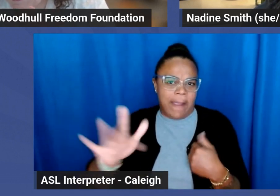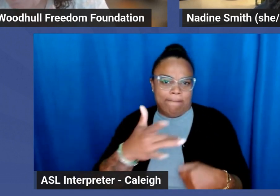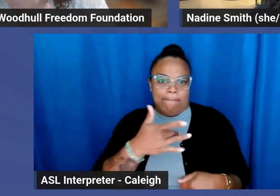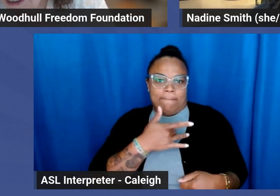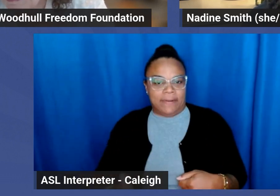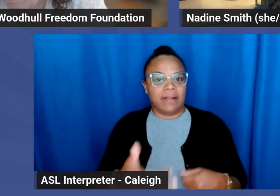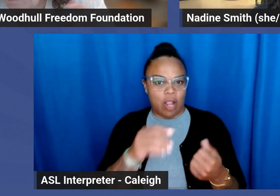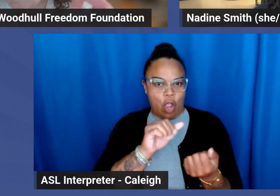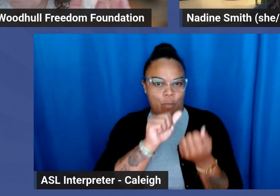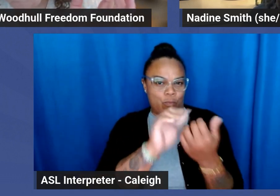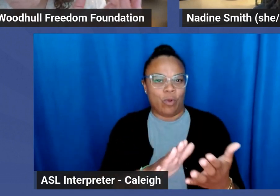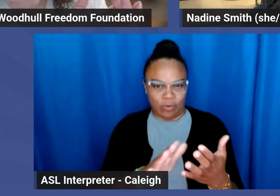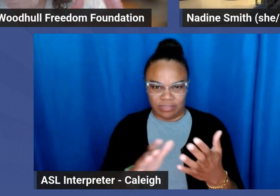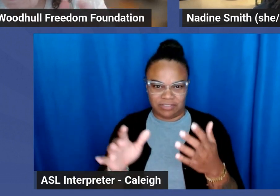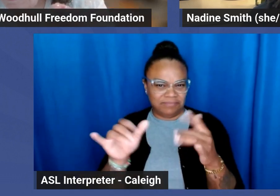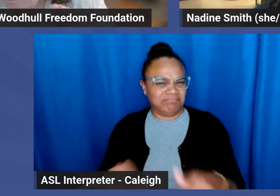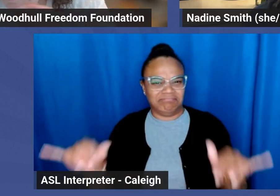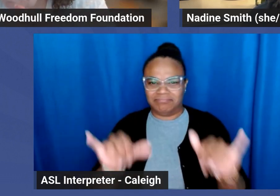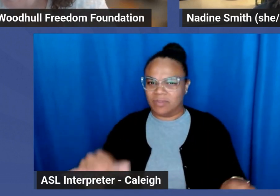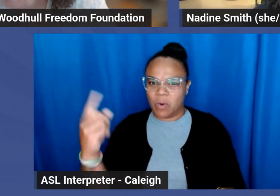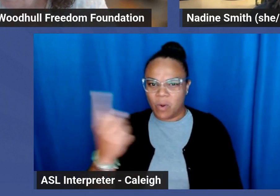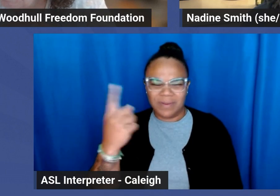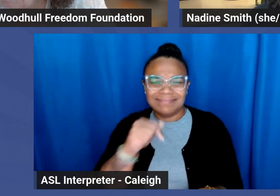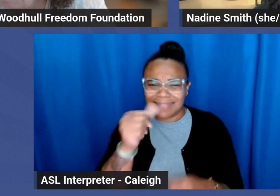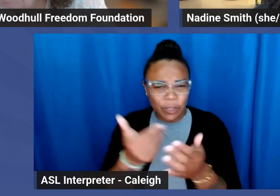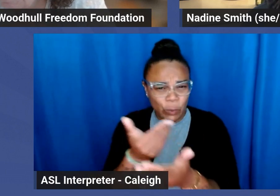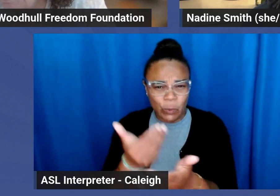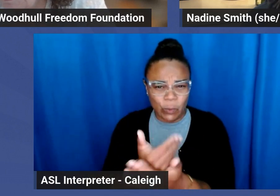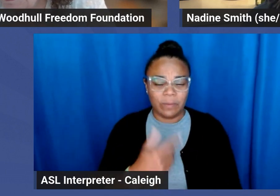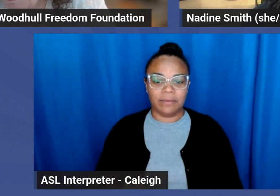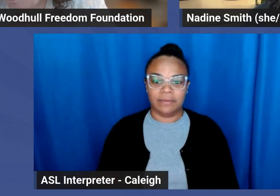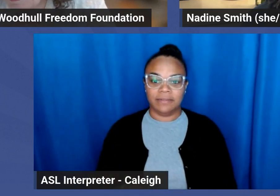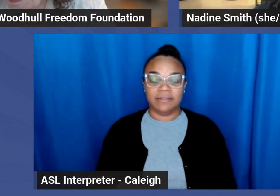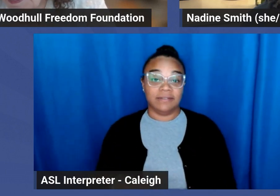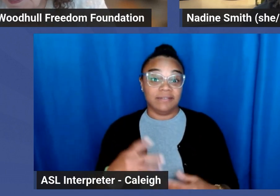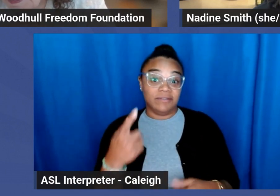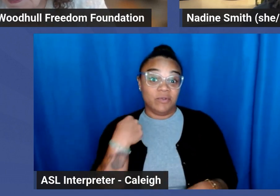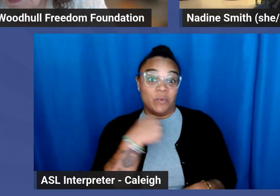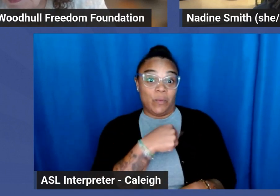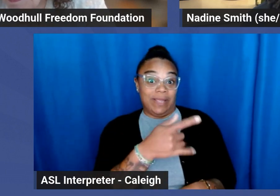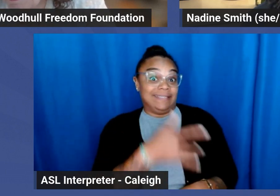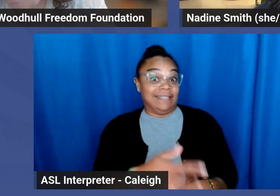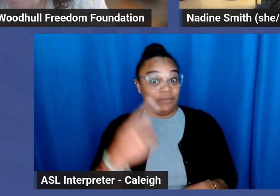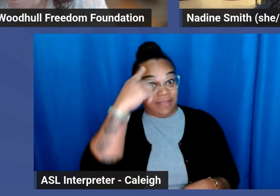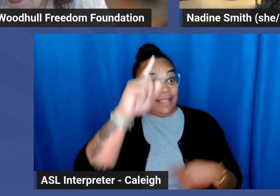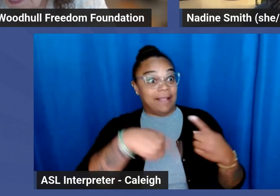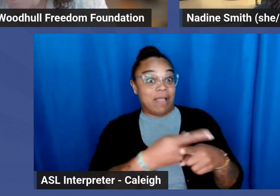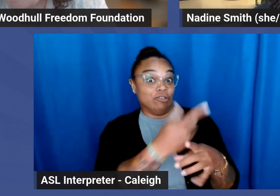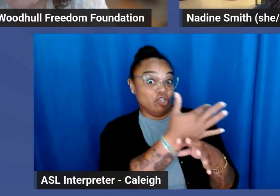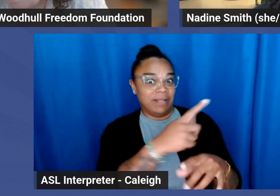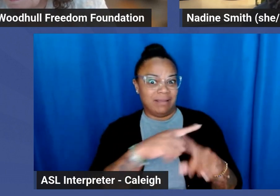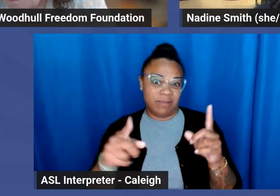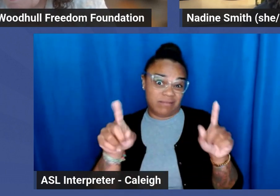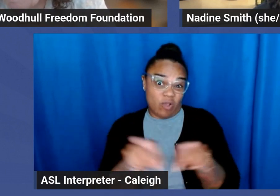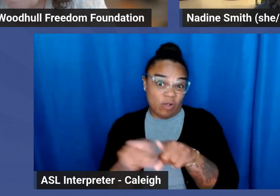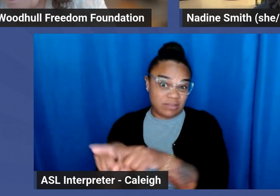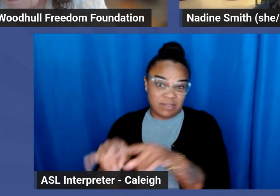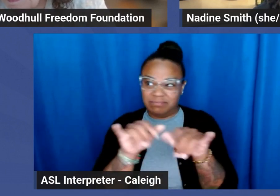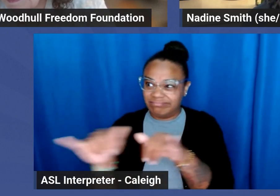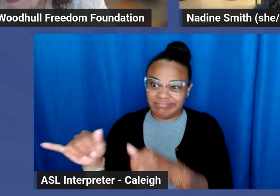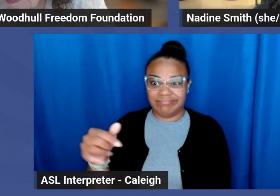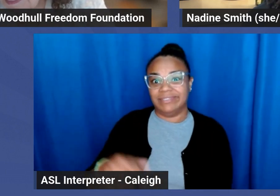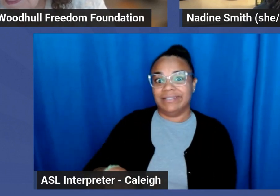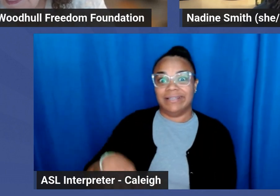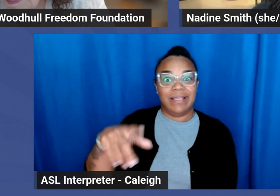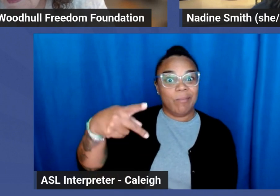new. Right. We invoke Germany, but we could be talking about Putin in Russia. We could be talking about Hungary. We could talk